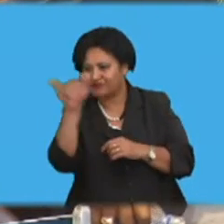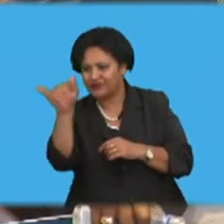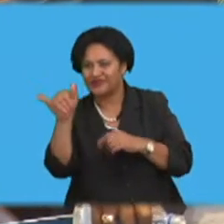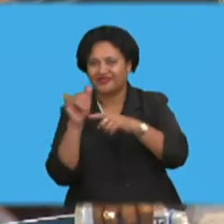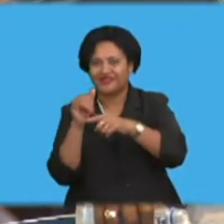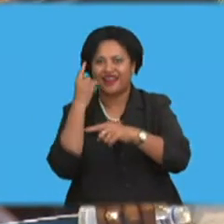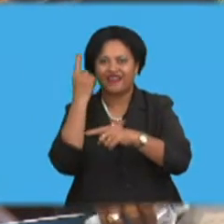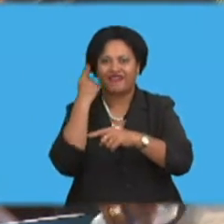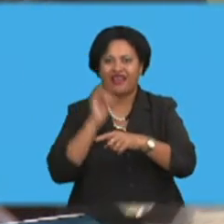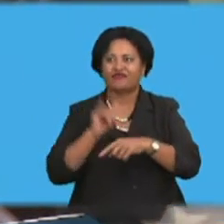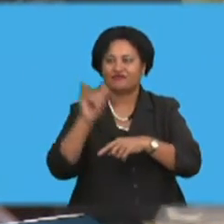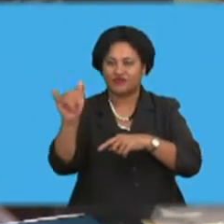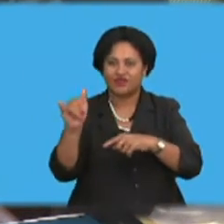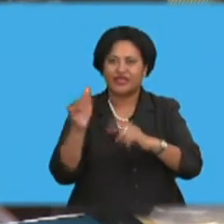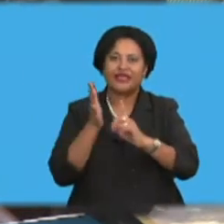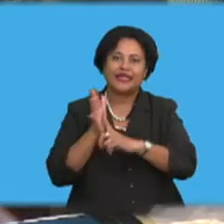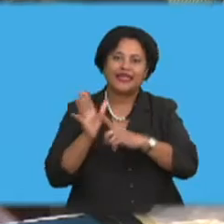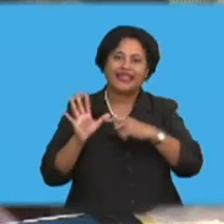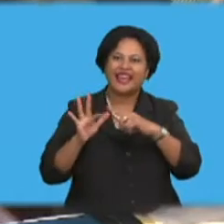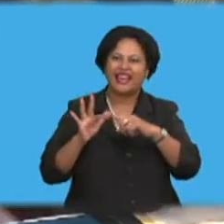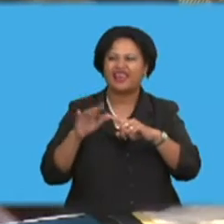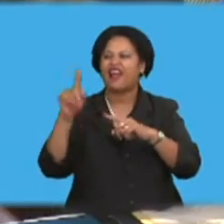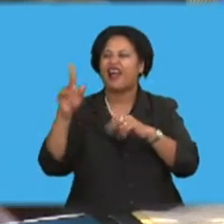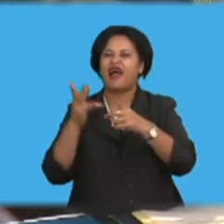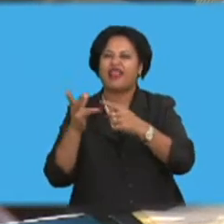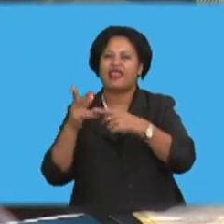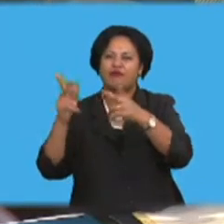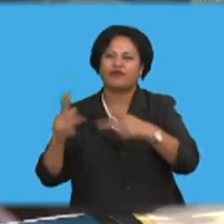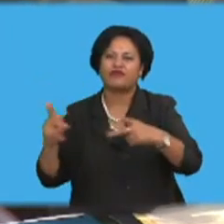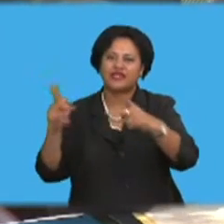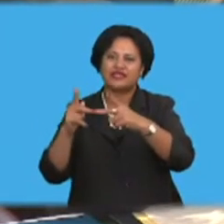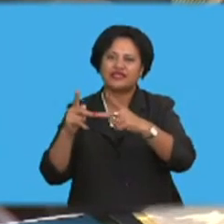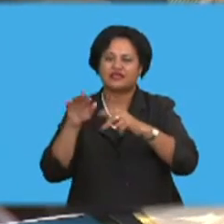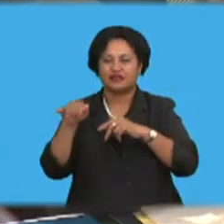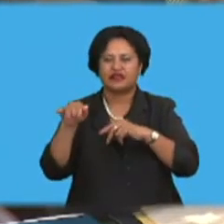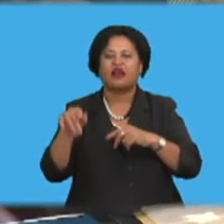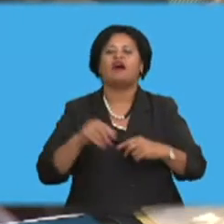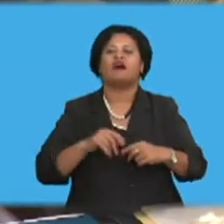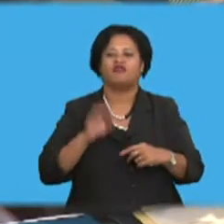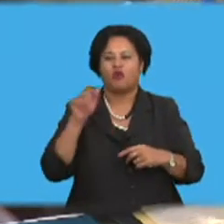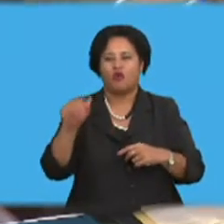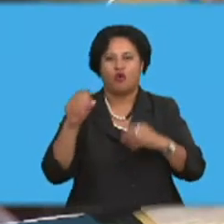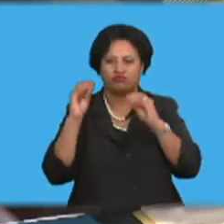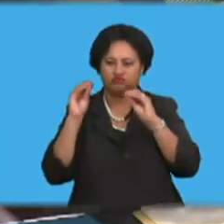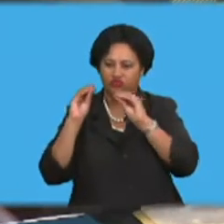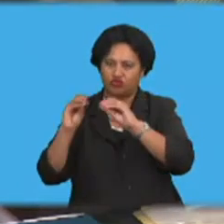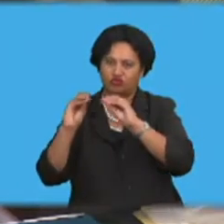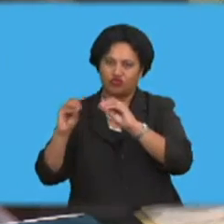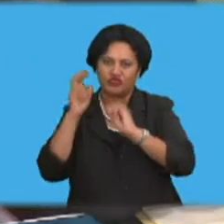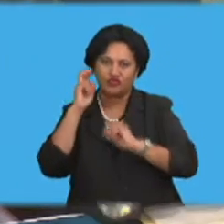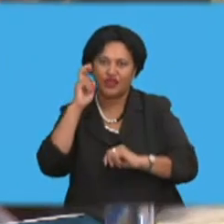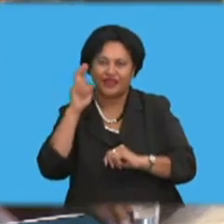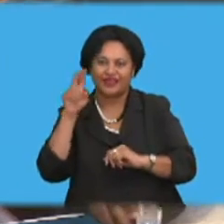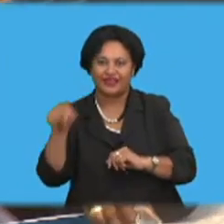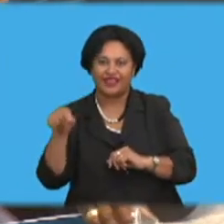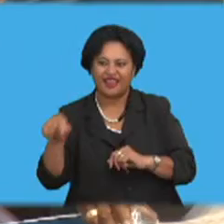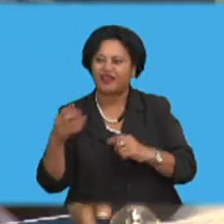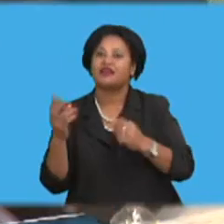Guinea at Lae for further training and, of course, exchanges with